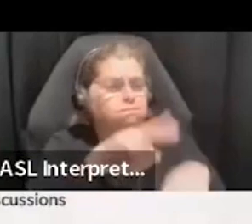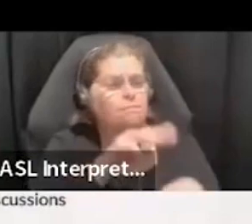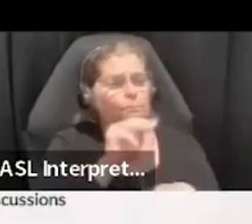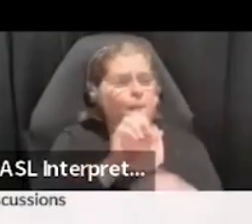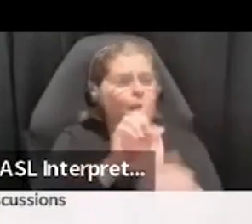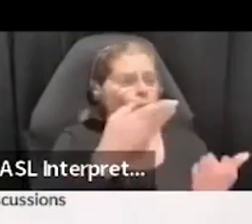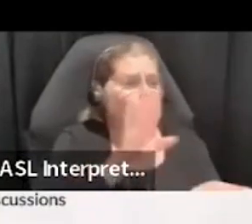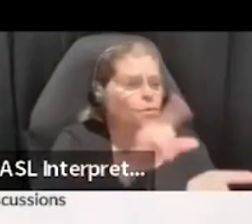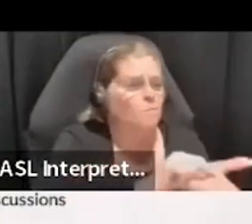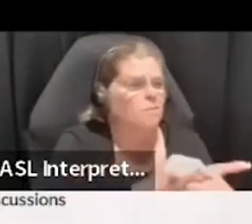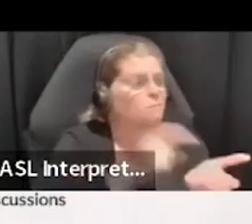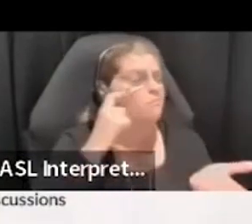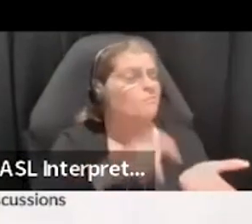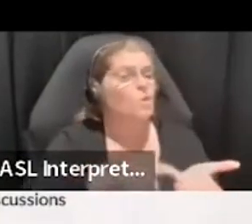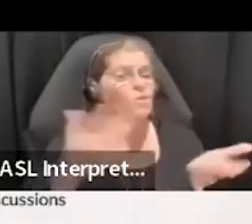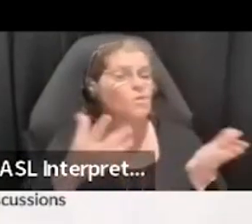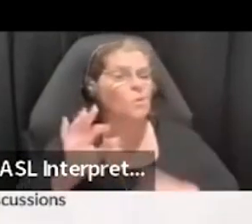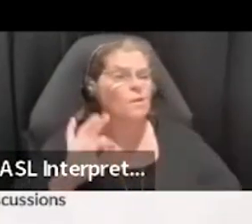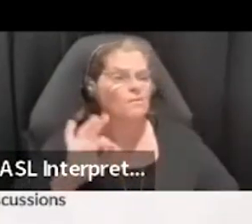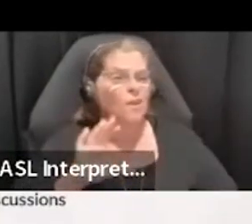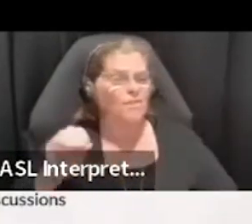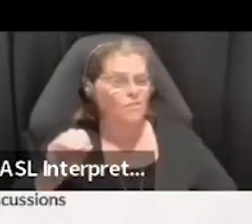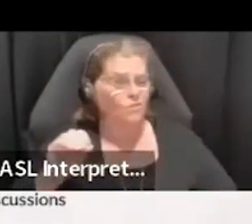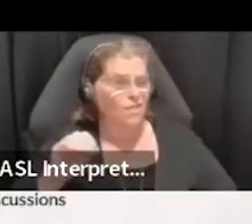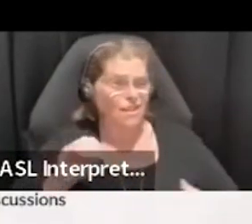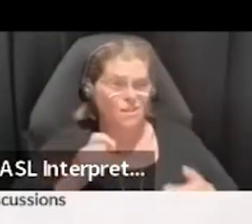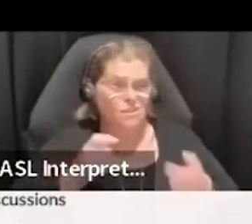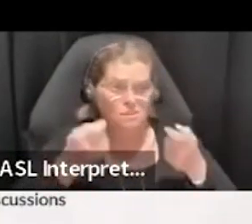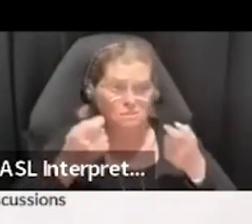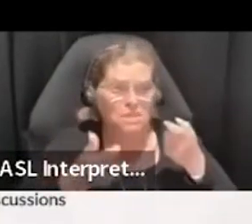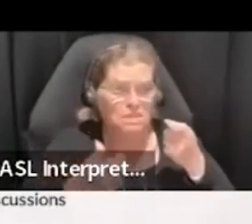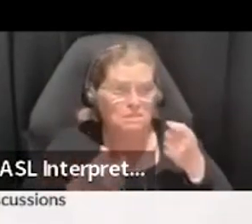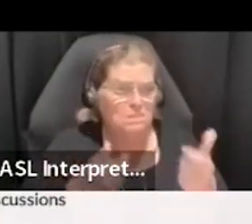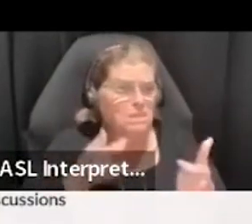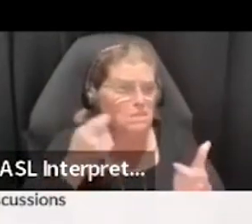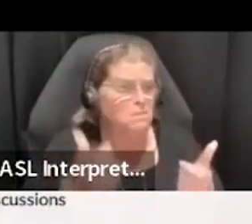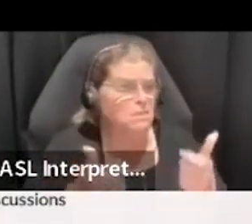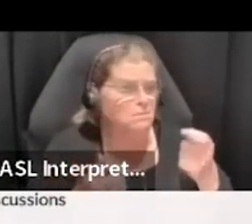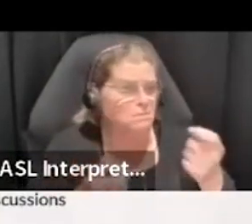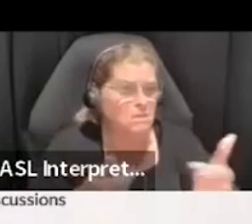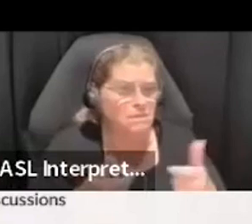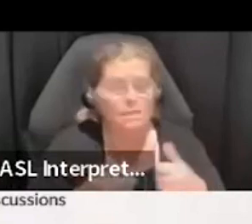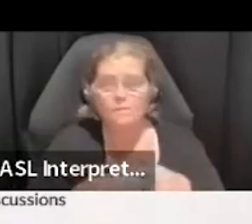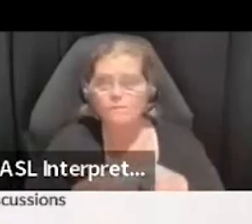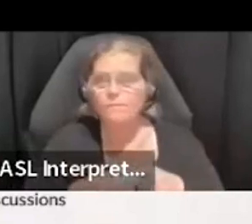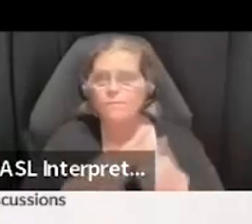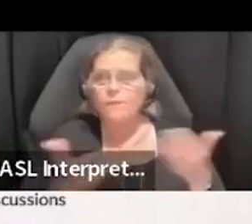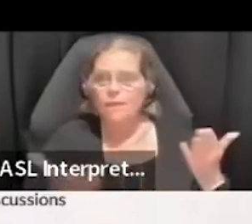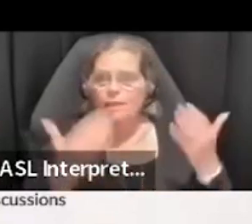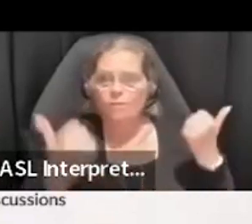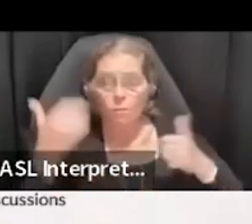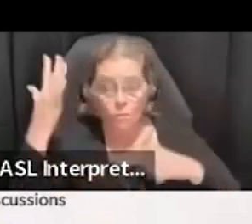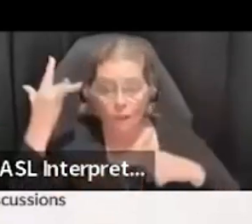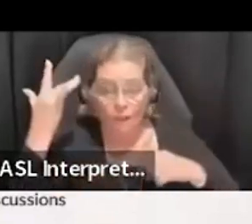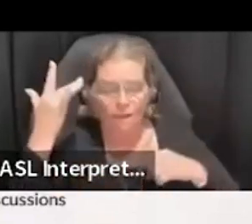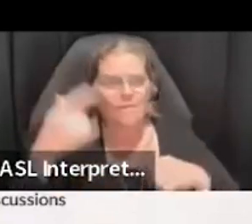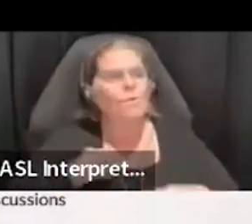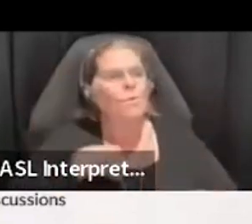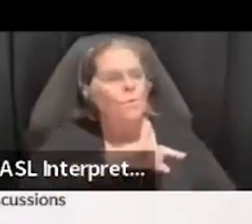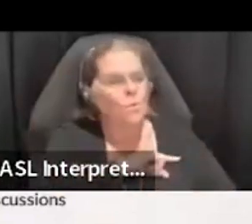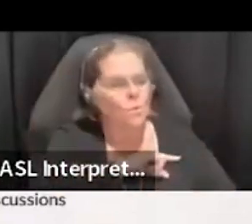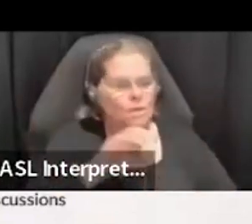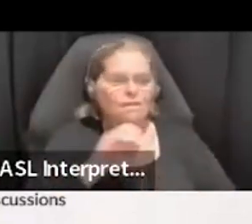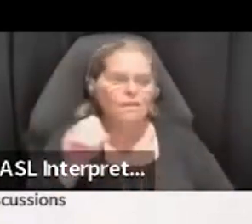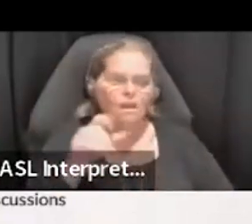noticed a lack of Frederick County representatives for the workshop. Part of the reason I am here today is because we are a county that has